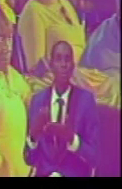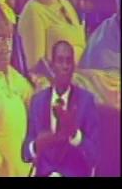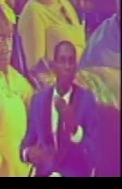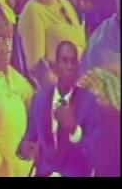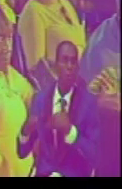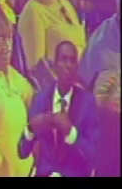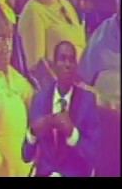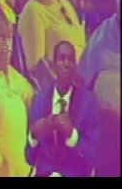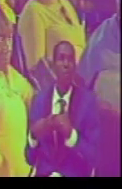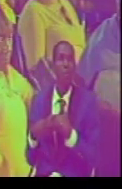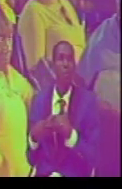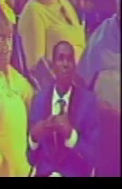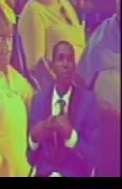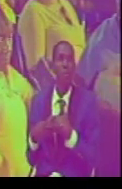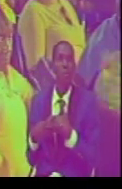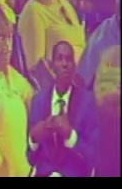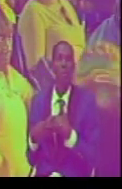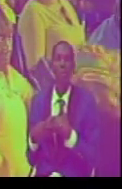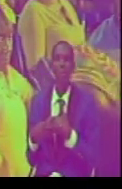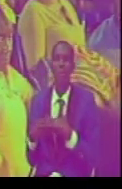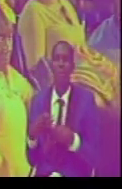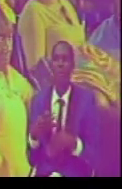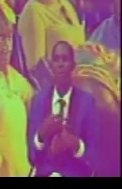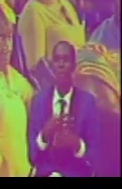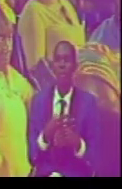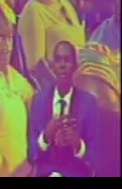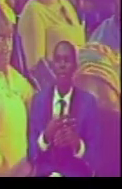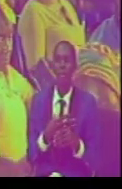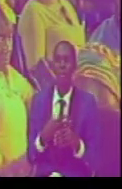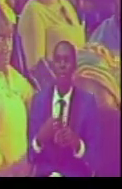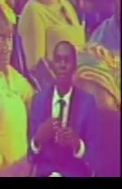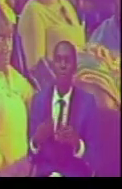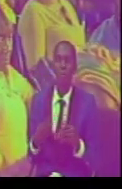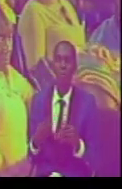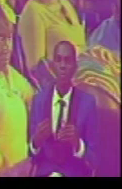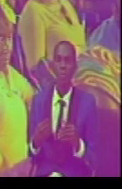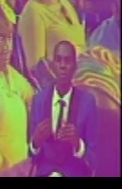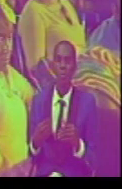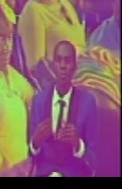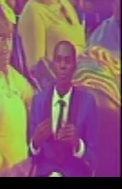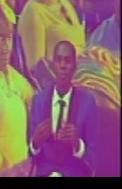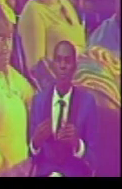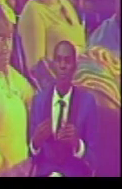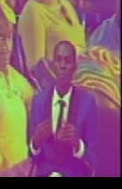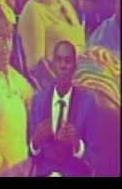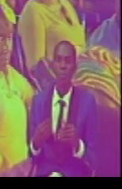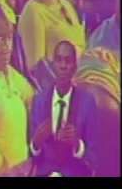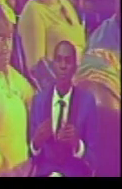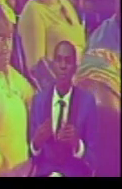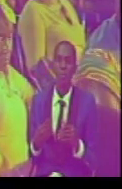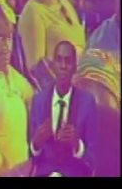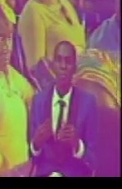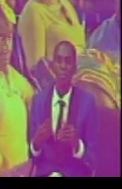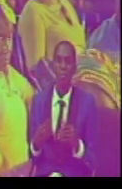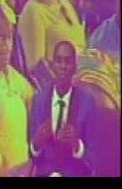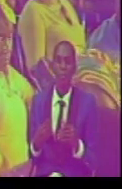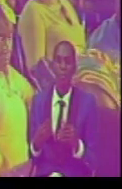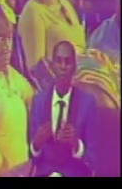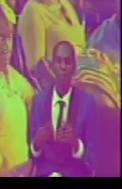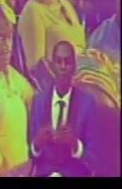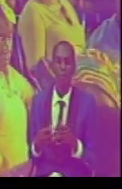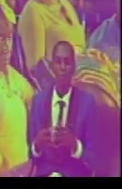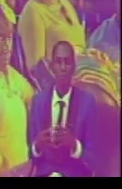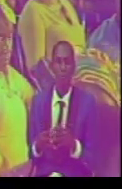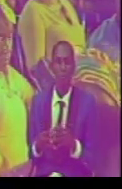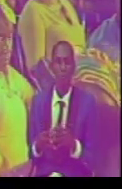And this boy returned, and after he returned, he's been afflicted with occultic power because he was forced to take